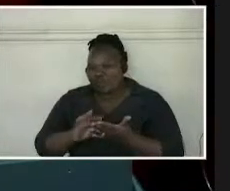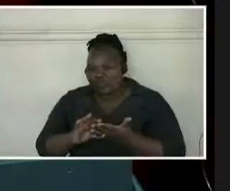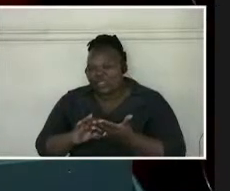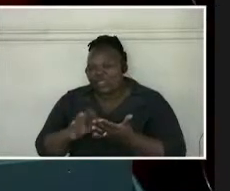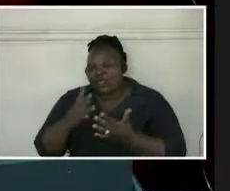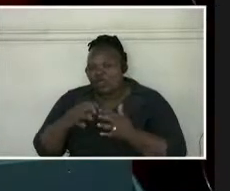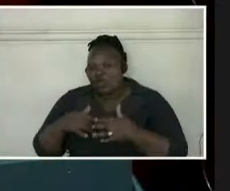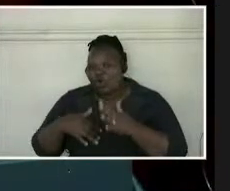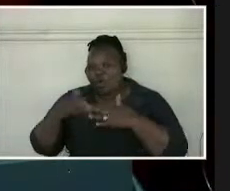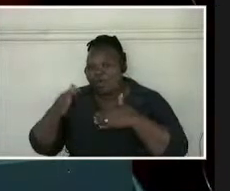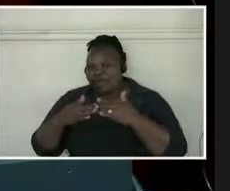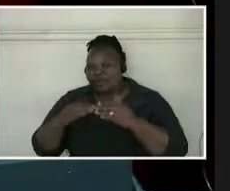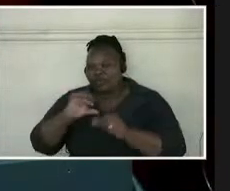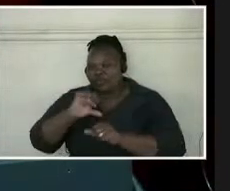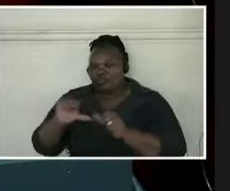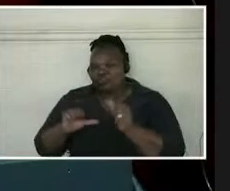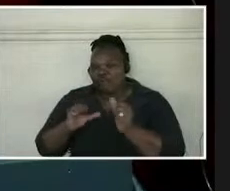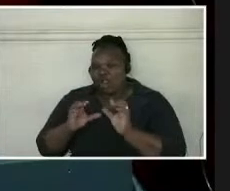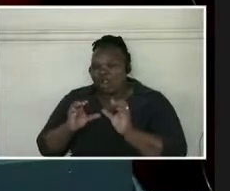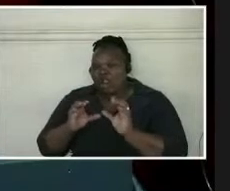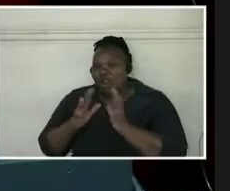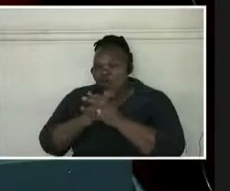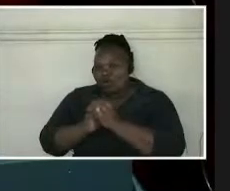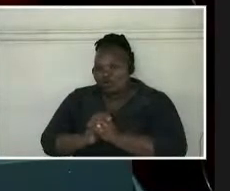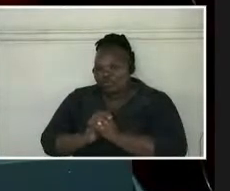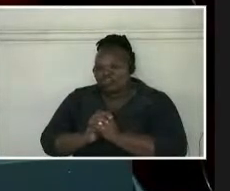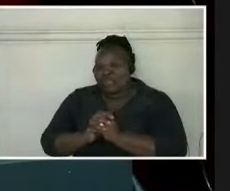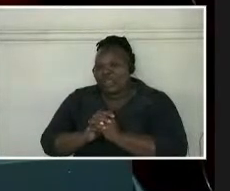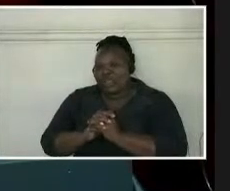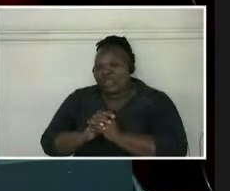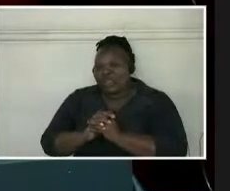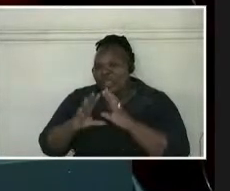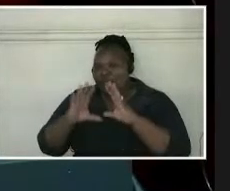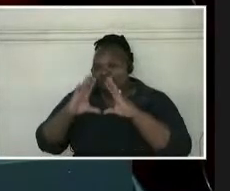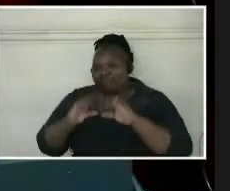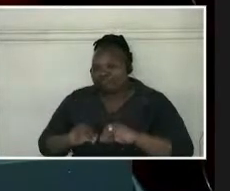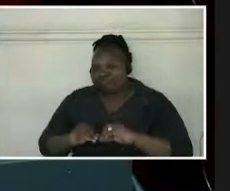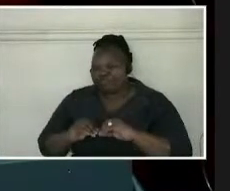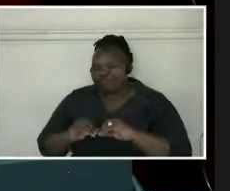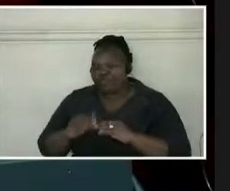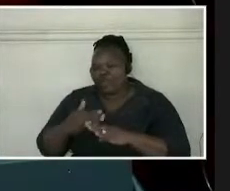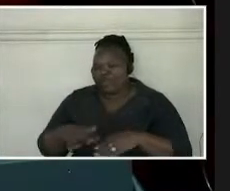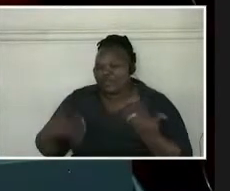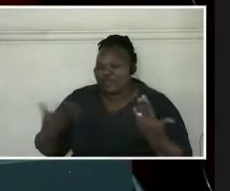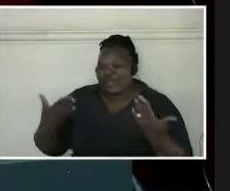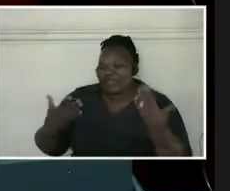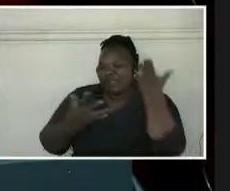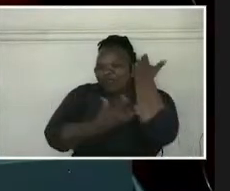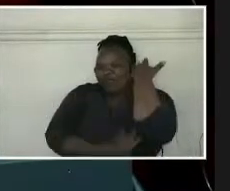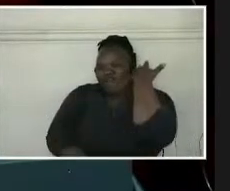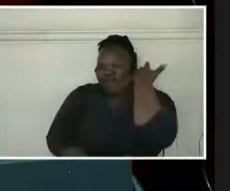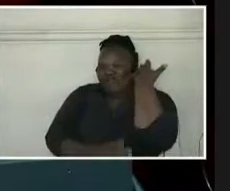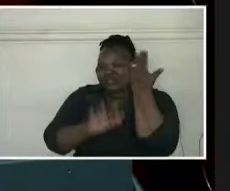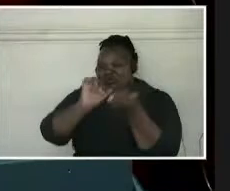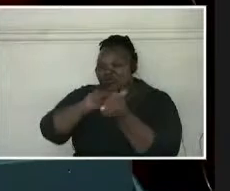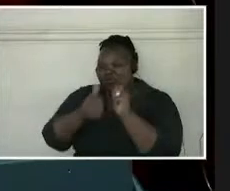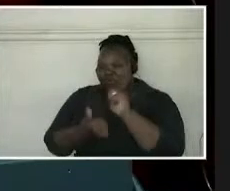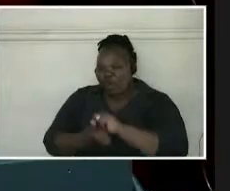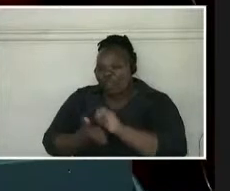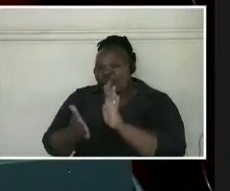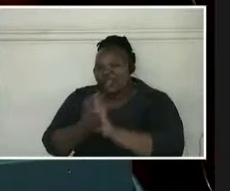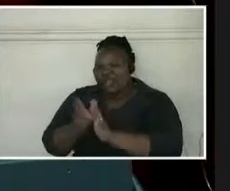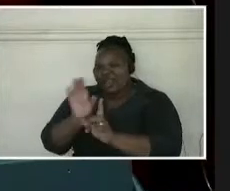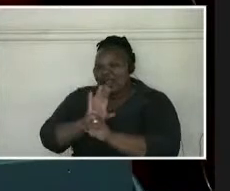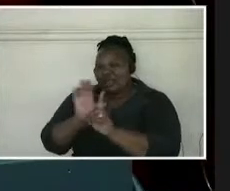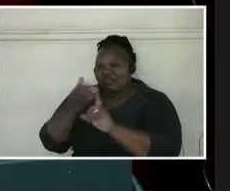in building social cohesion and addressing unemployment and poverty in sports and cultural